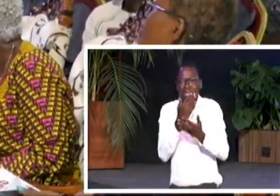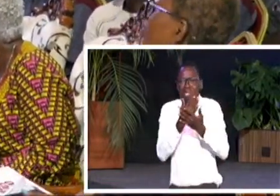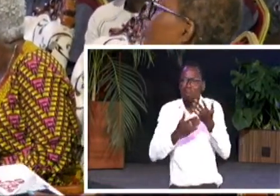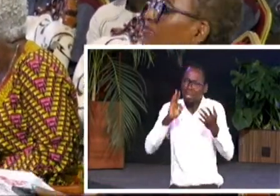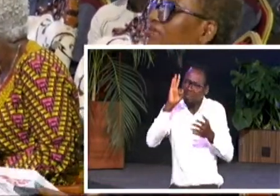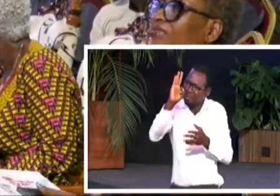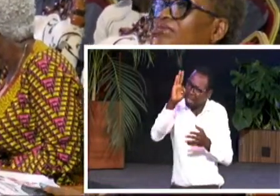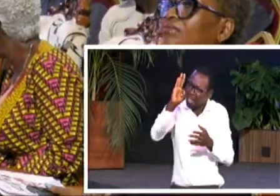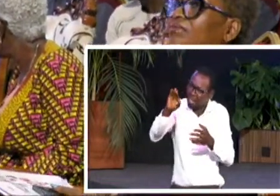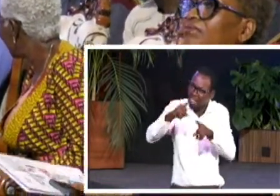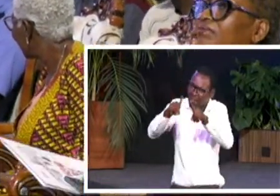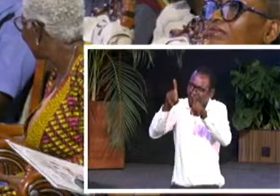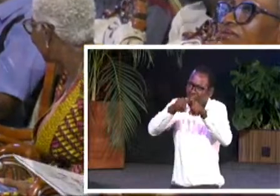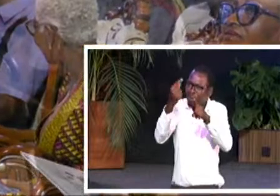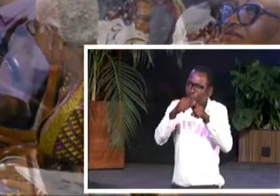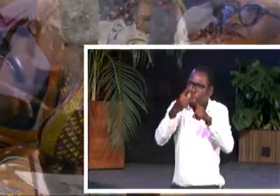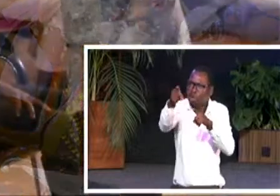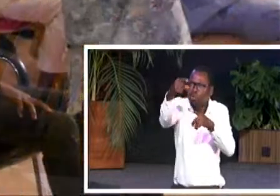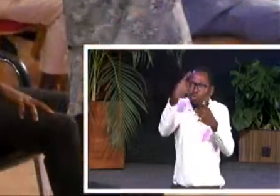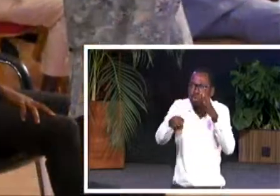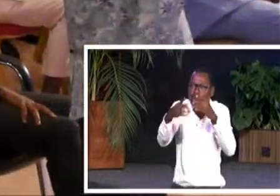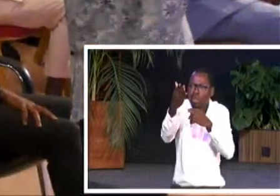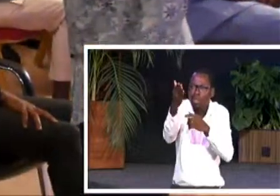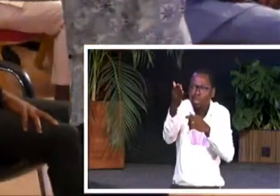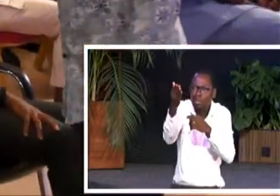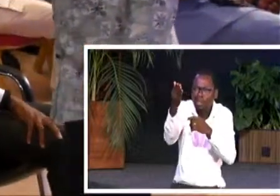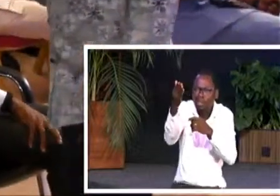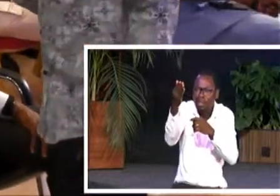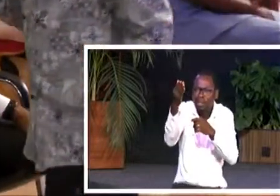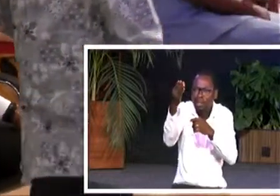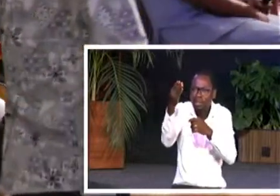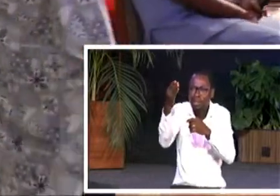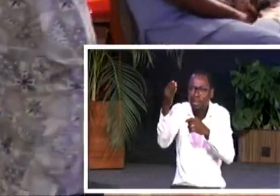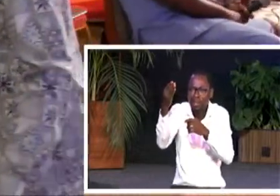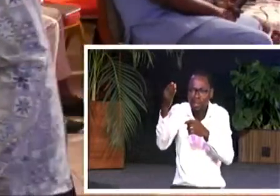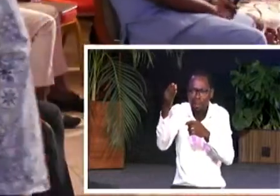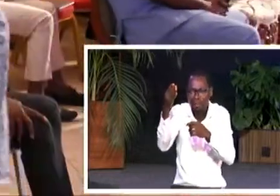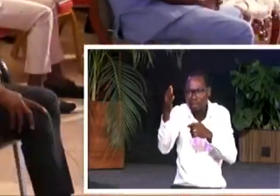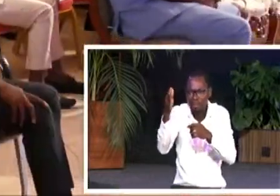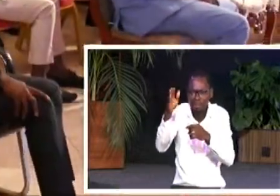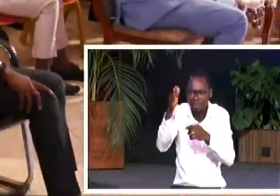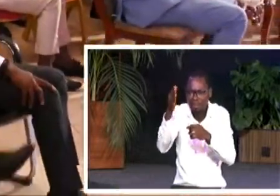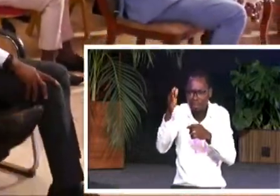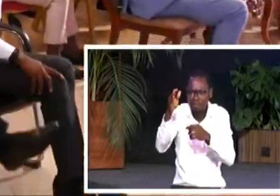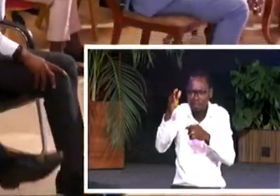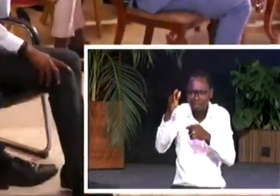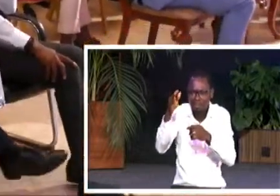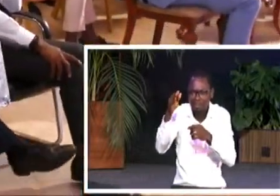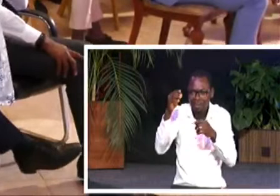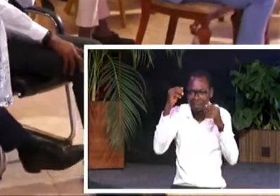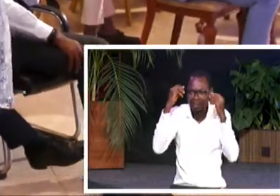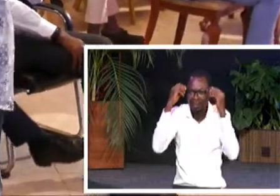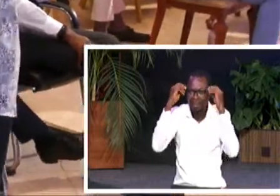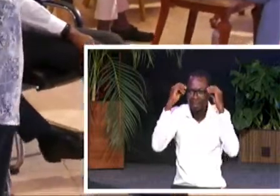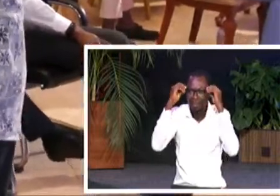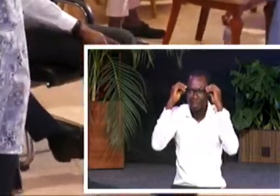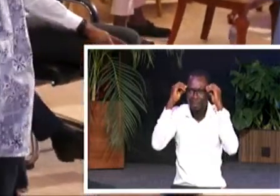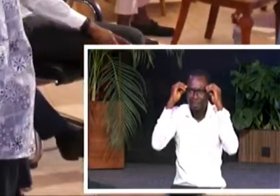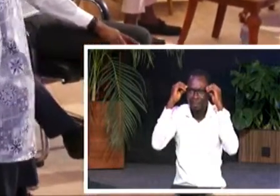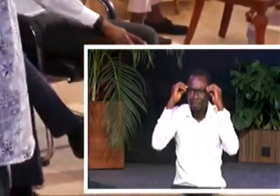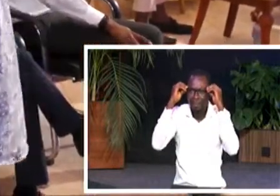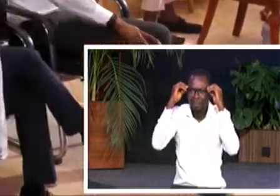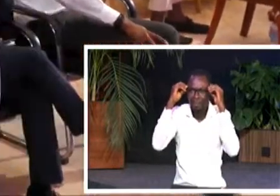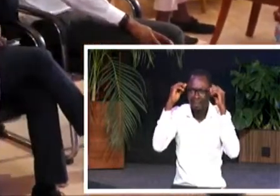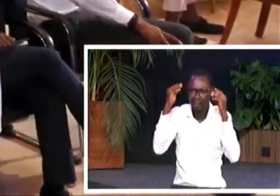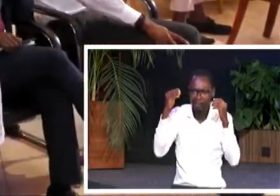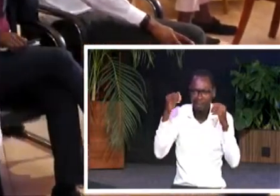break. What word? Empowering. Empowering. Raymond Smith. Knowledge. Knowledge. Ike,